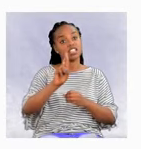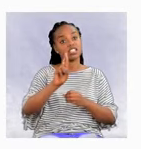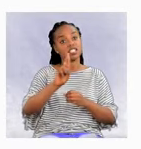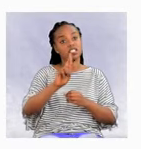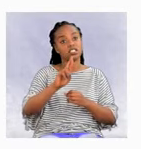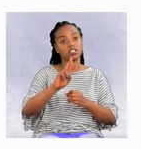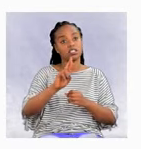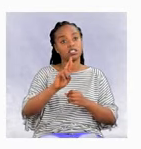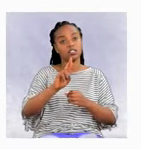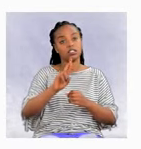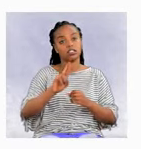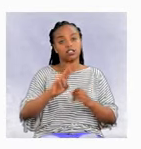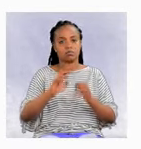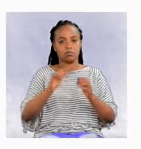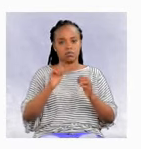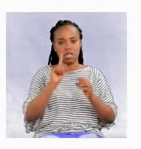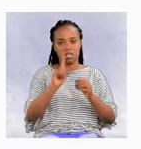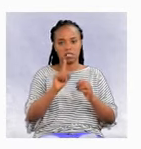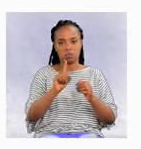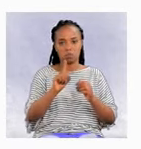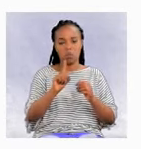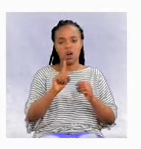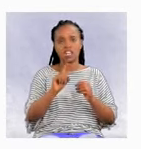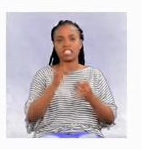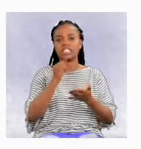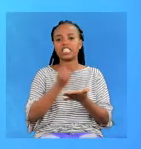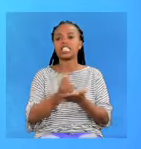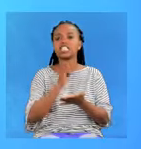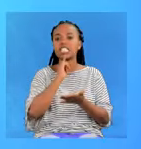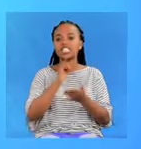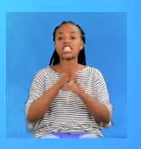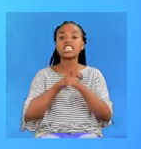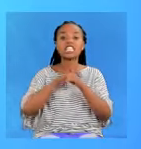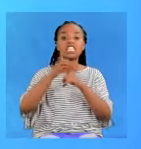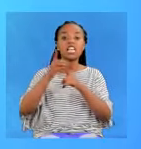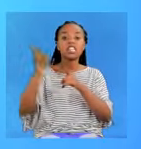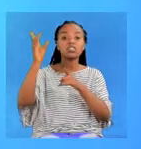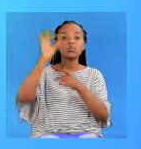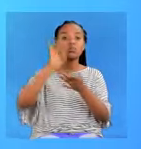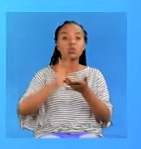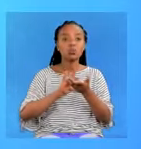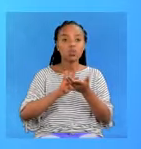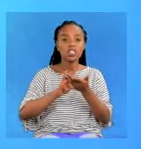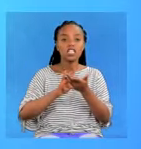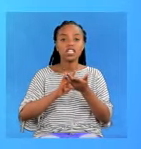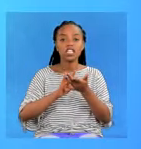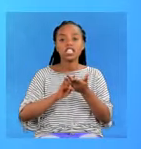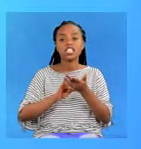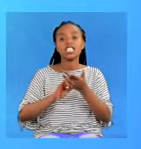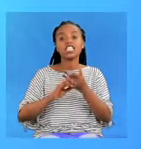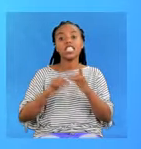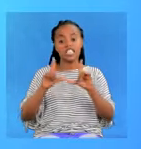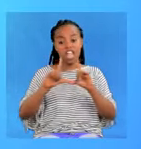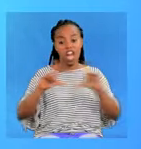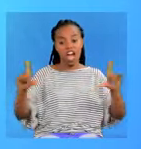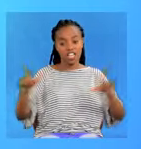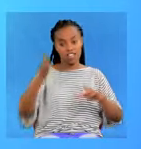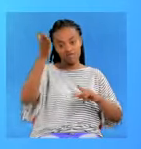one. It is the distance between this tangent line and this